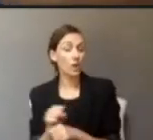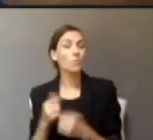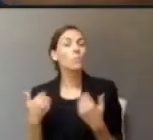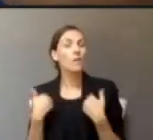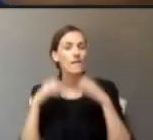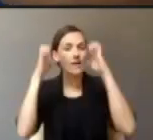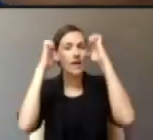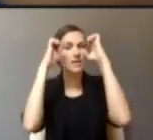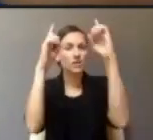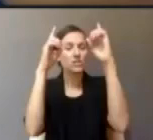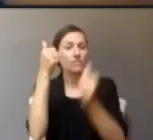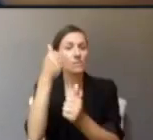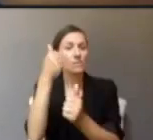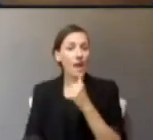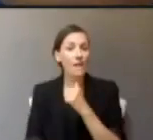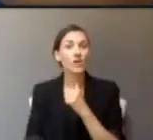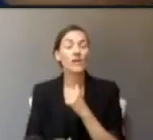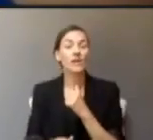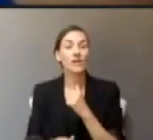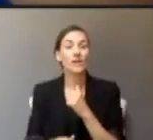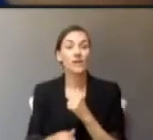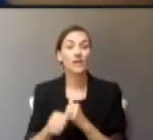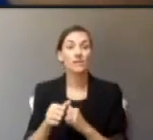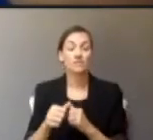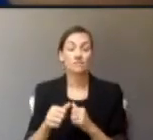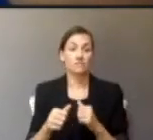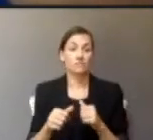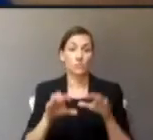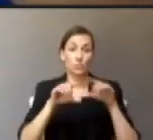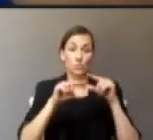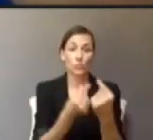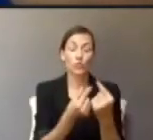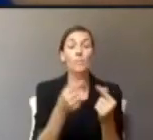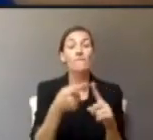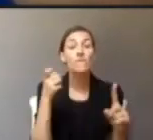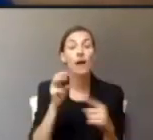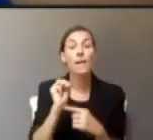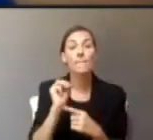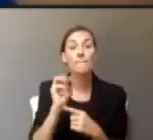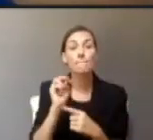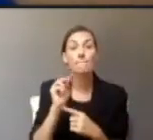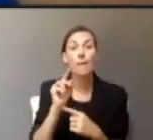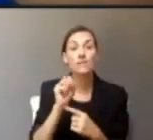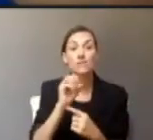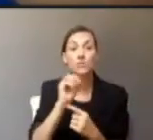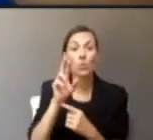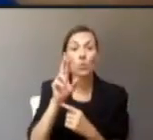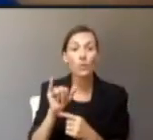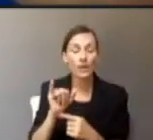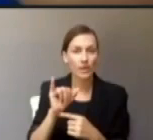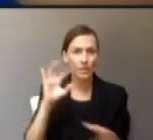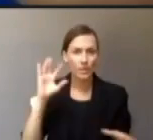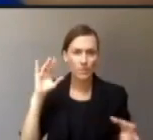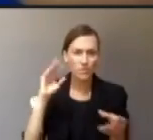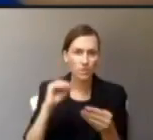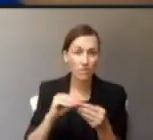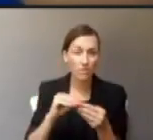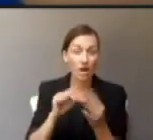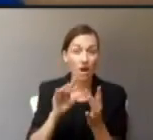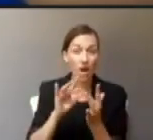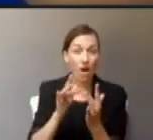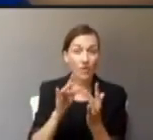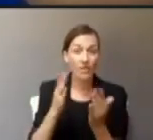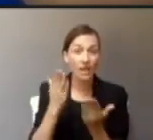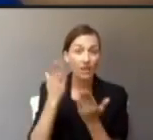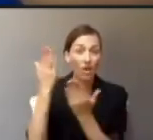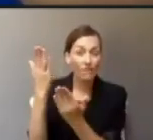from every grade band for our Montessori schools to actually put together an online offering so that we can offer